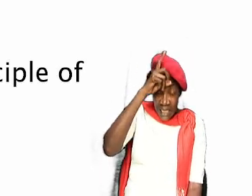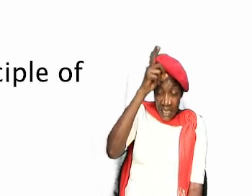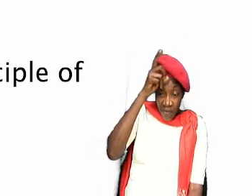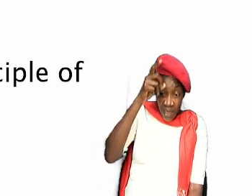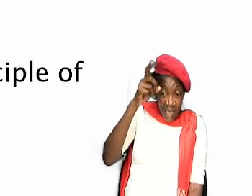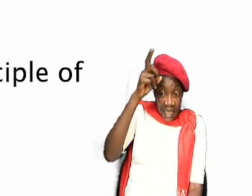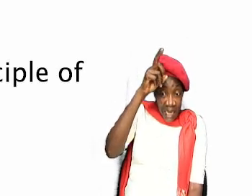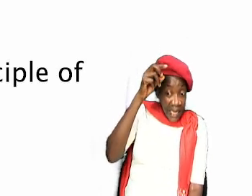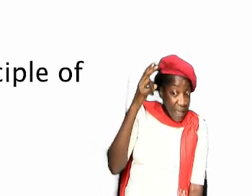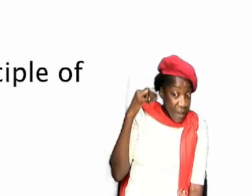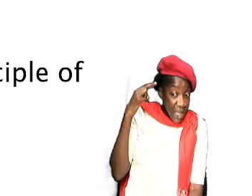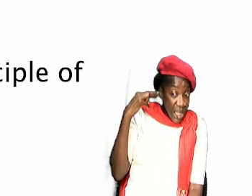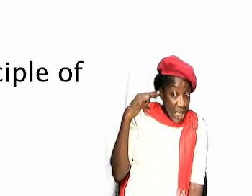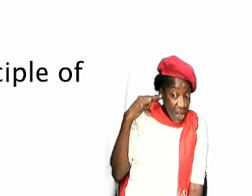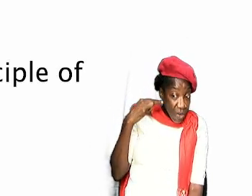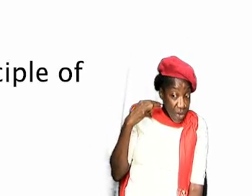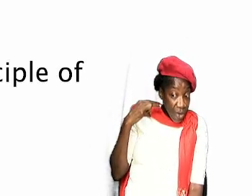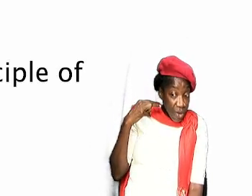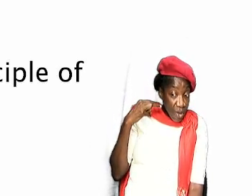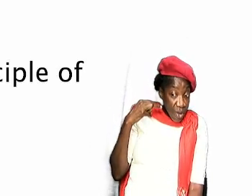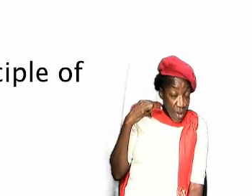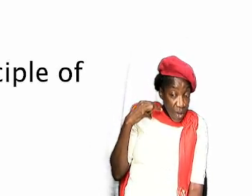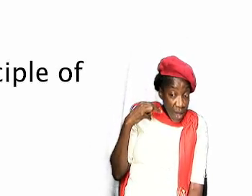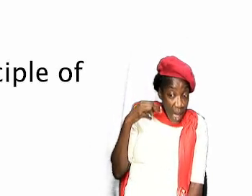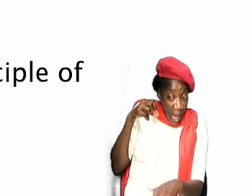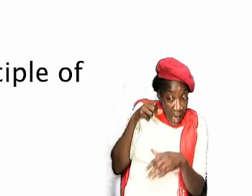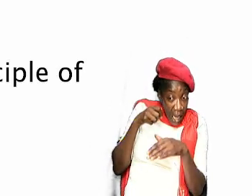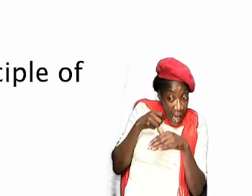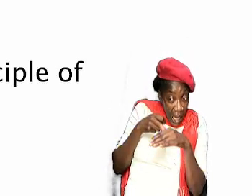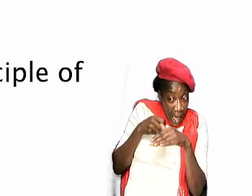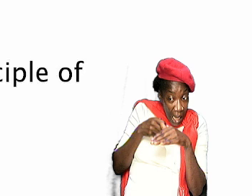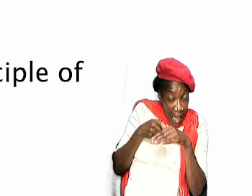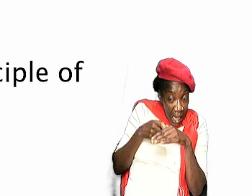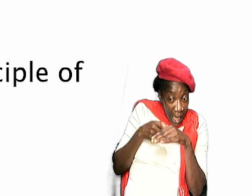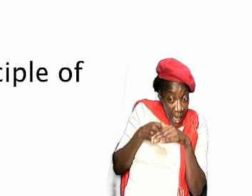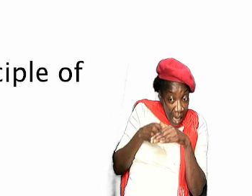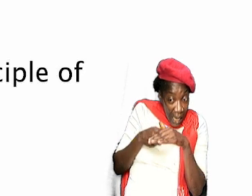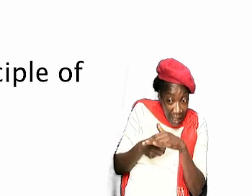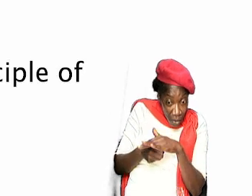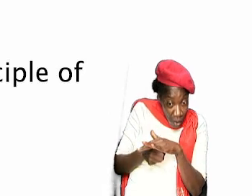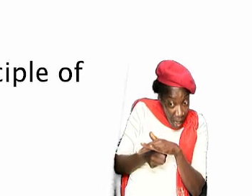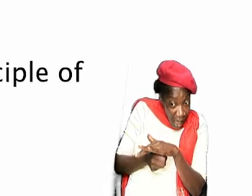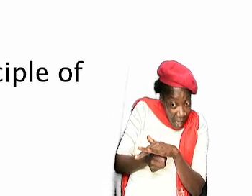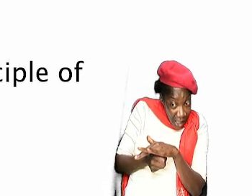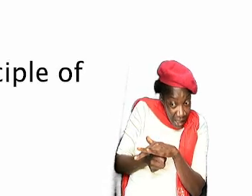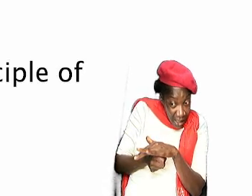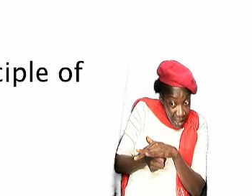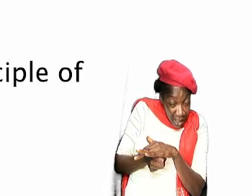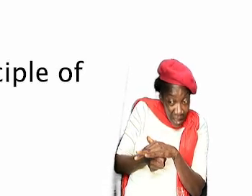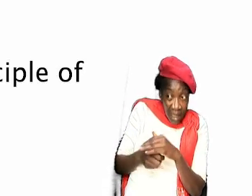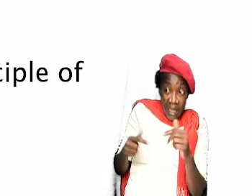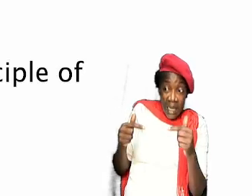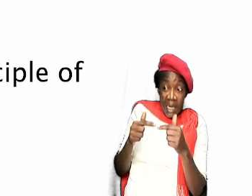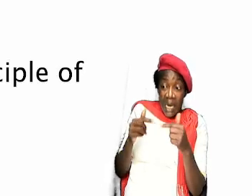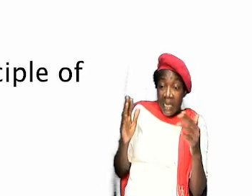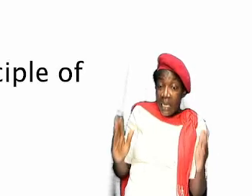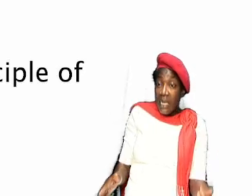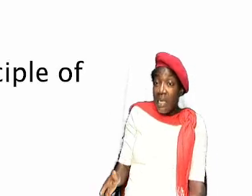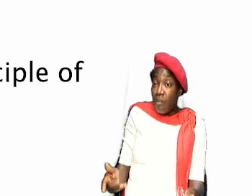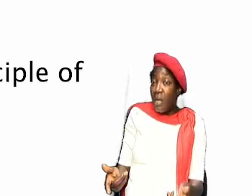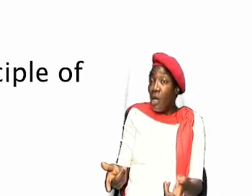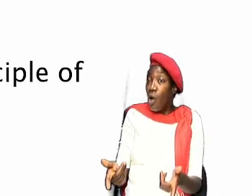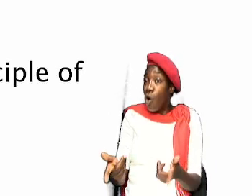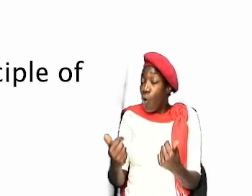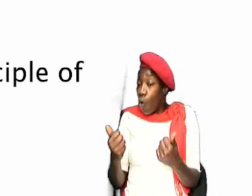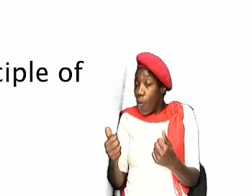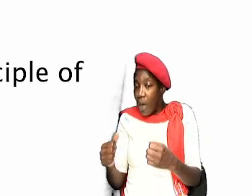and went down to the hole, to hold. And the Philistines also came and